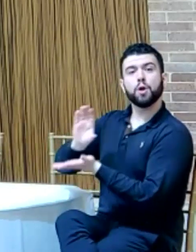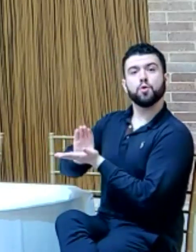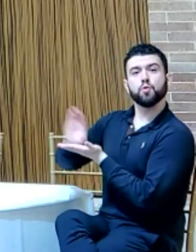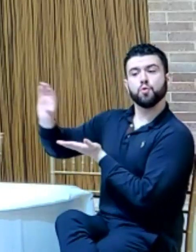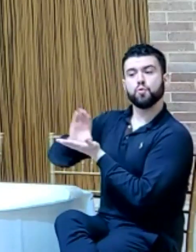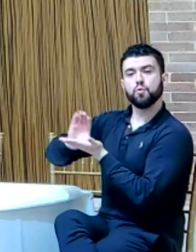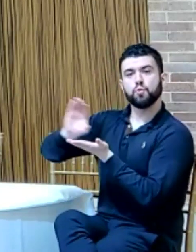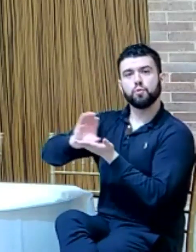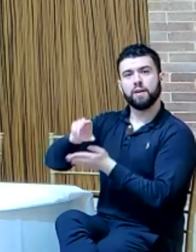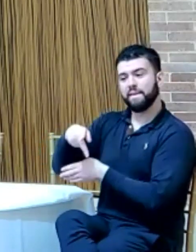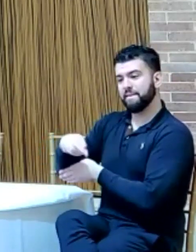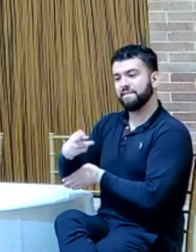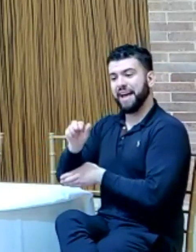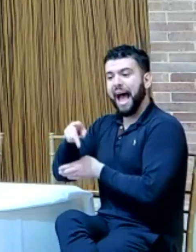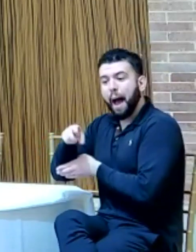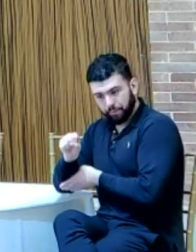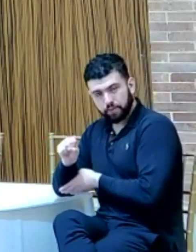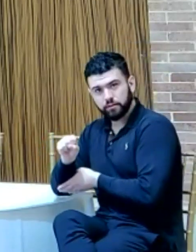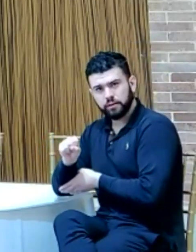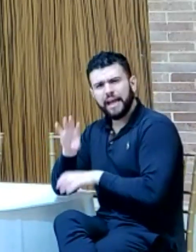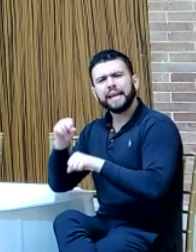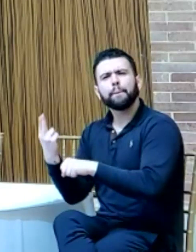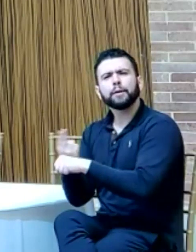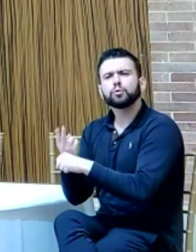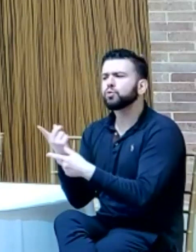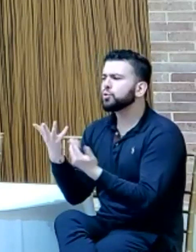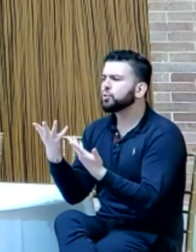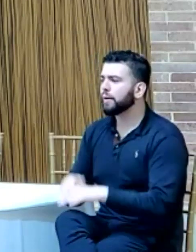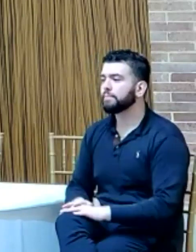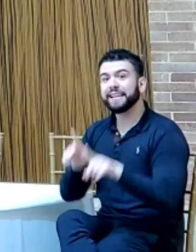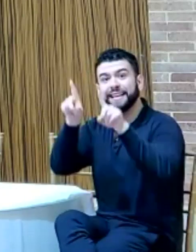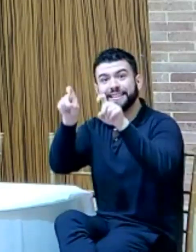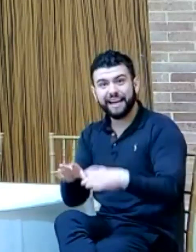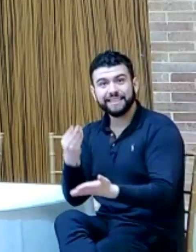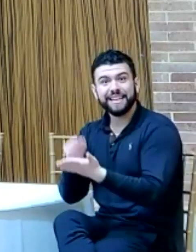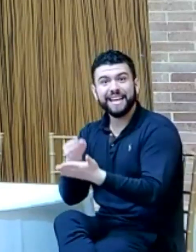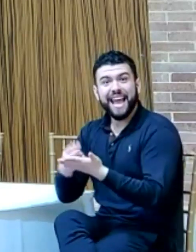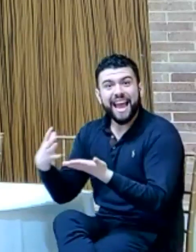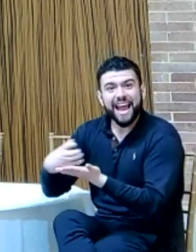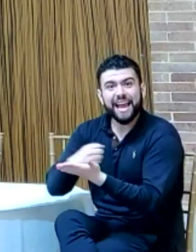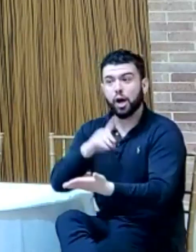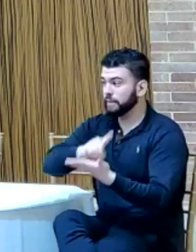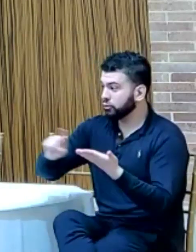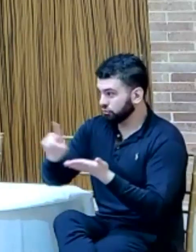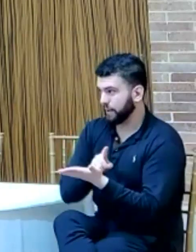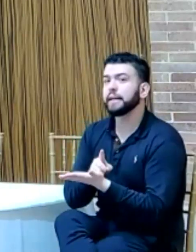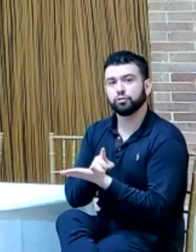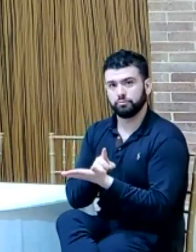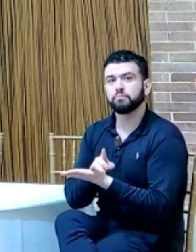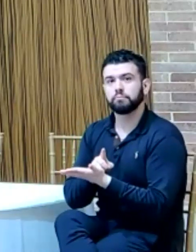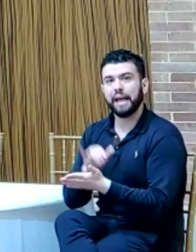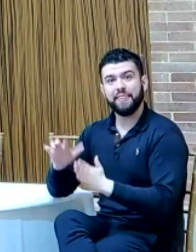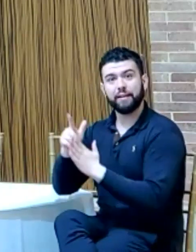the country actually can be used to test source of income discrimination where there is such a law that you guys